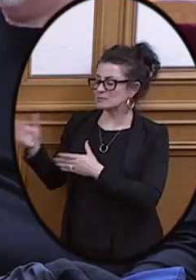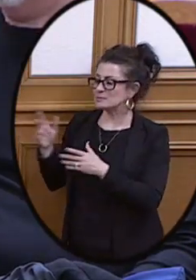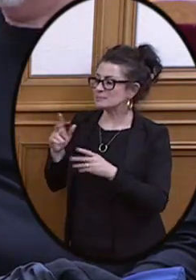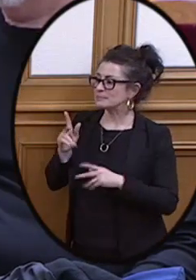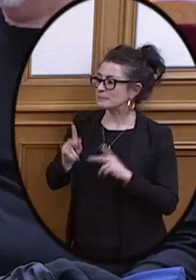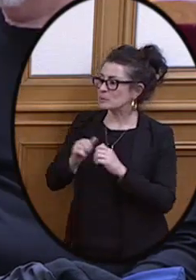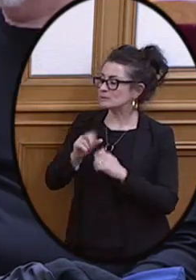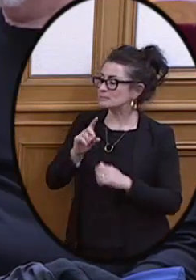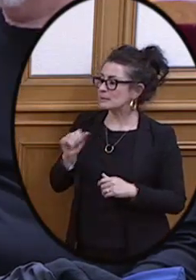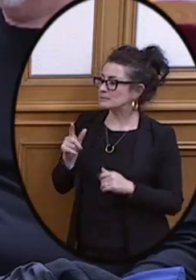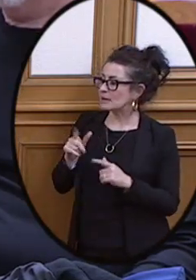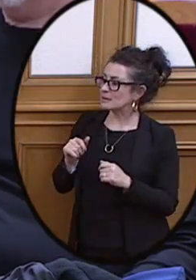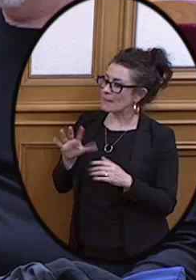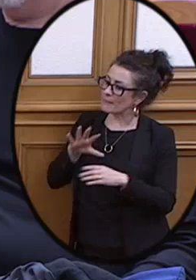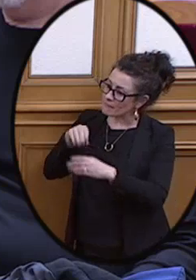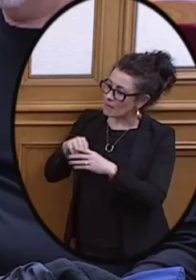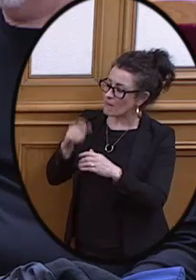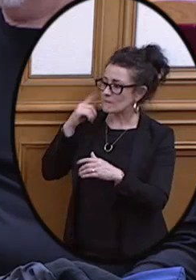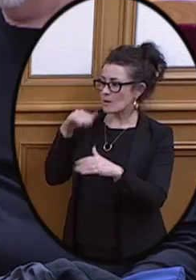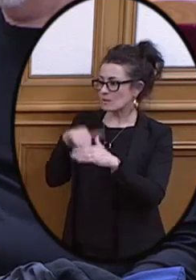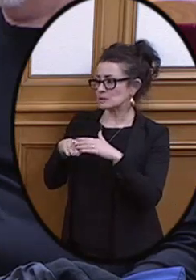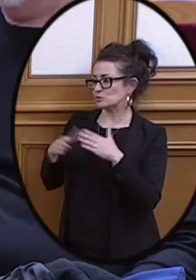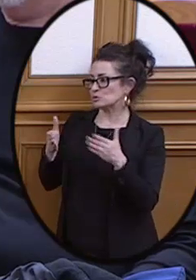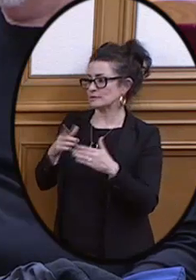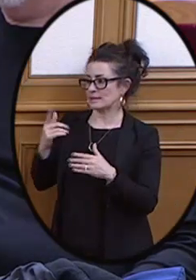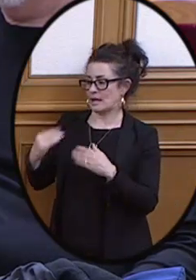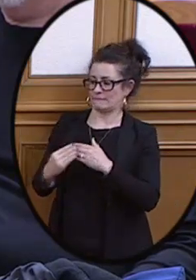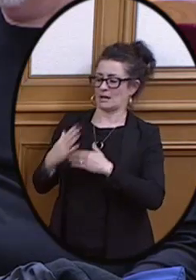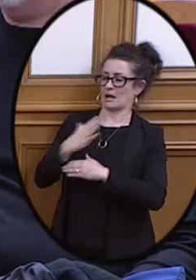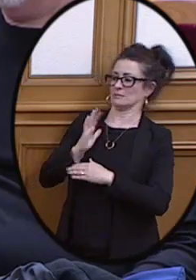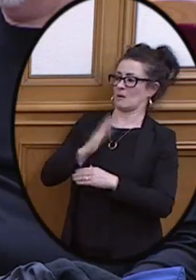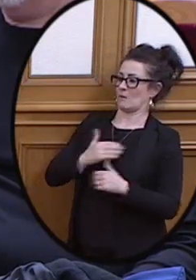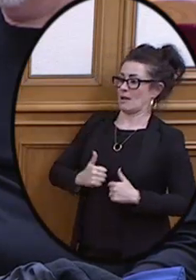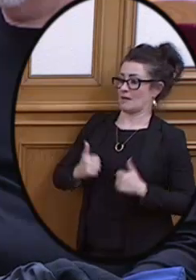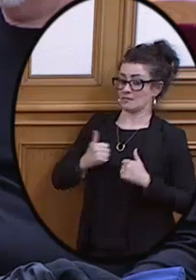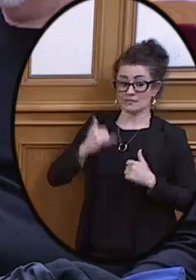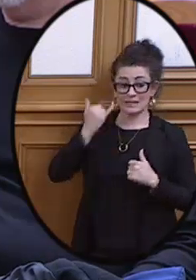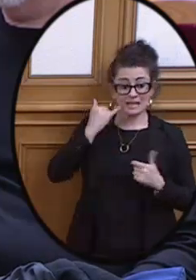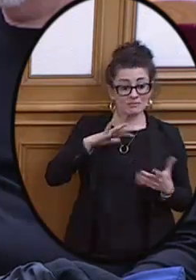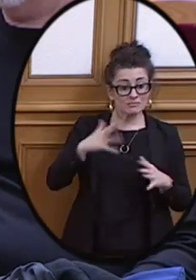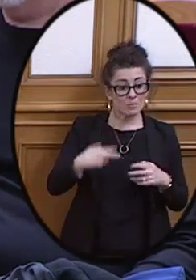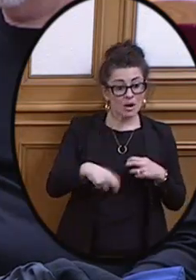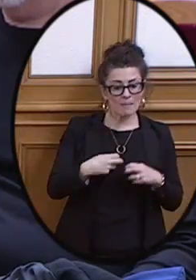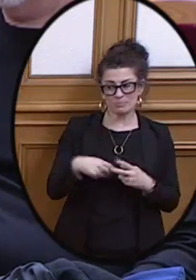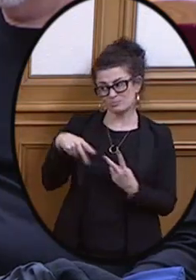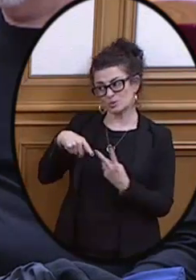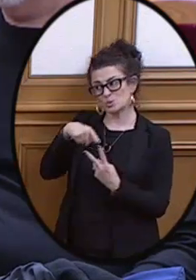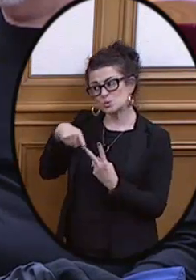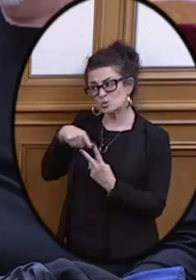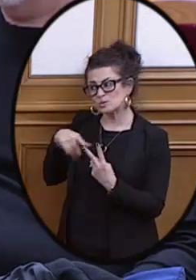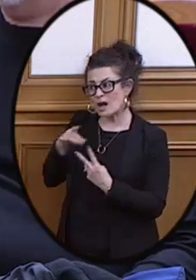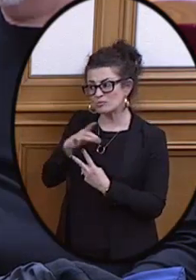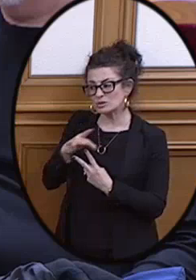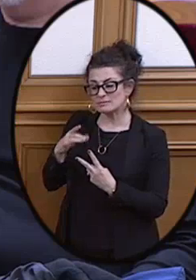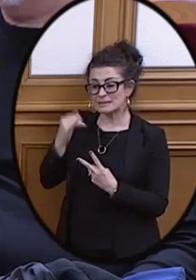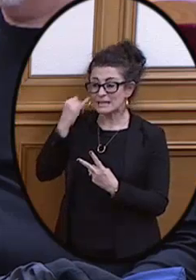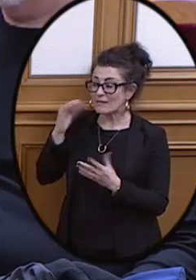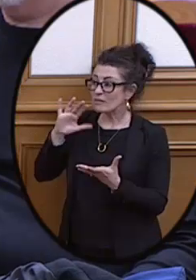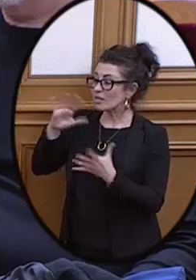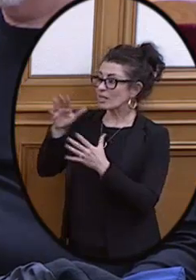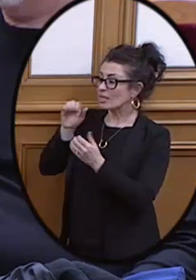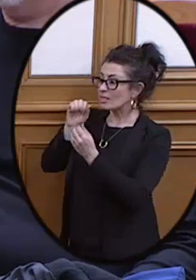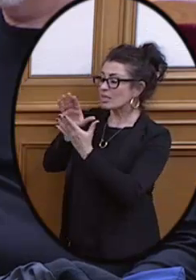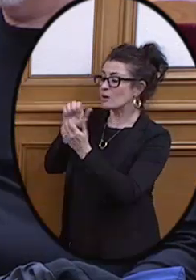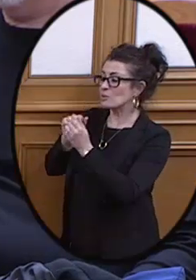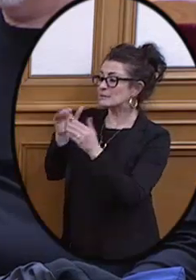in making sure that we have access to services that affect our lives. When I have a problem, I have two options. If I have a problem with a city service,